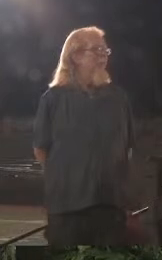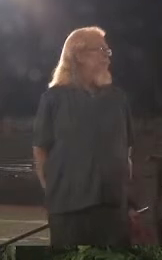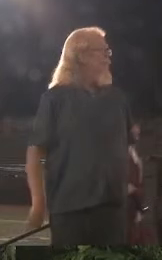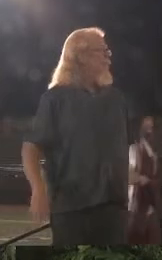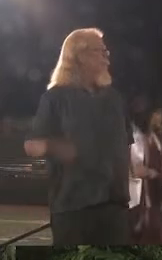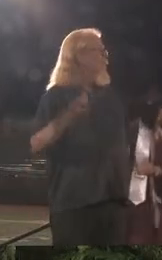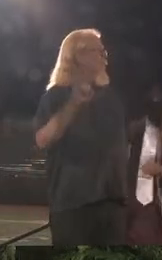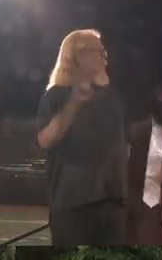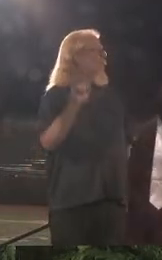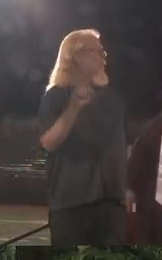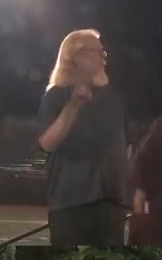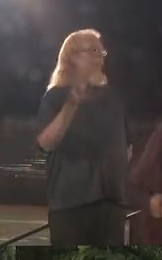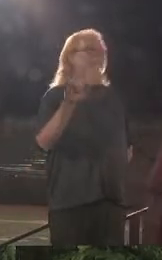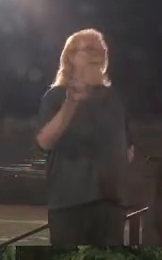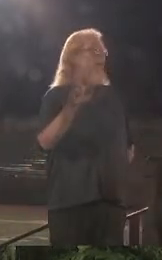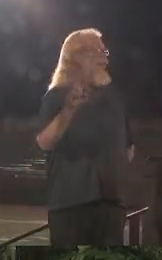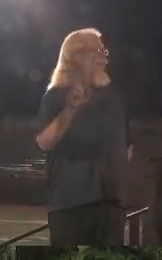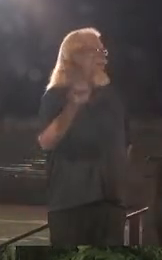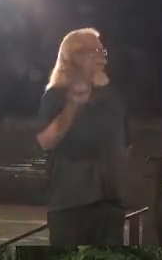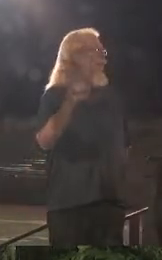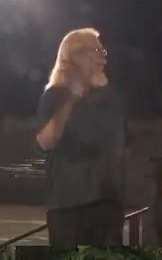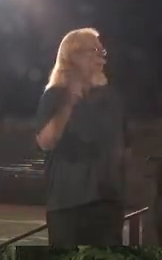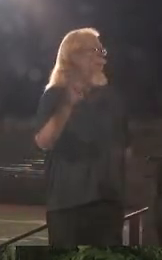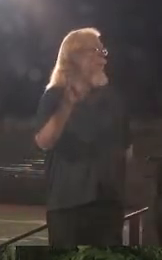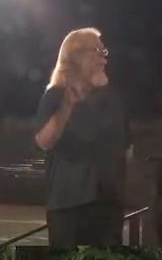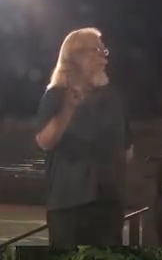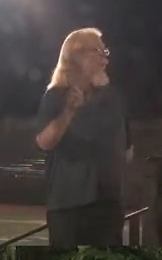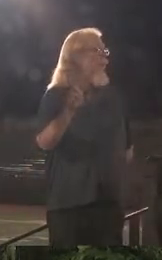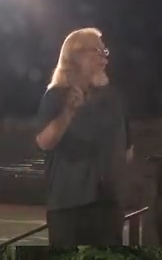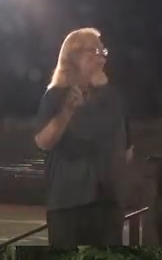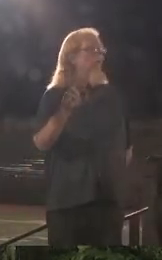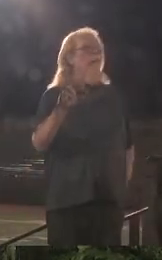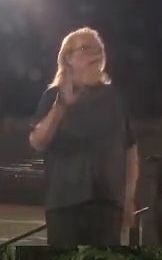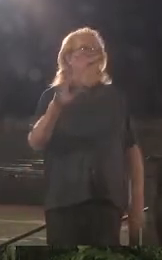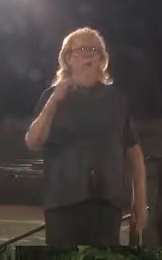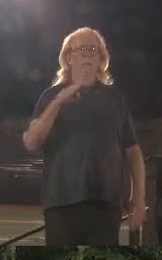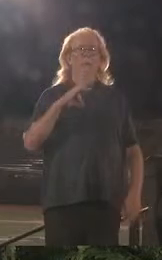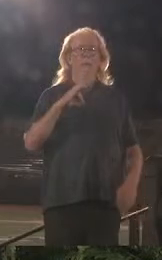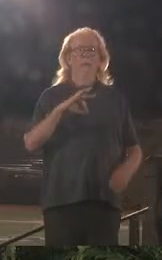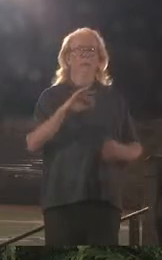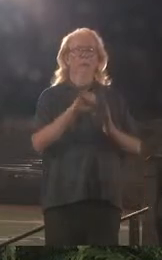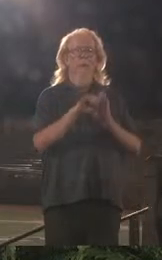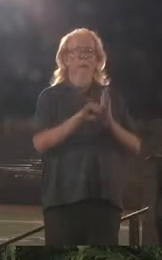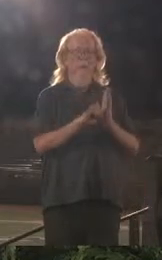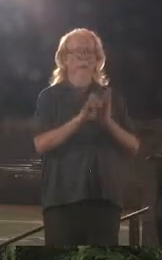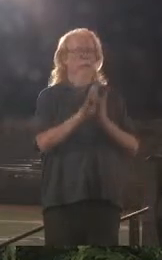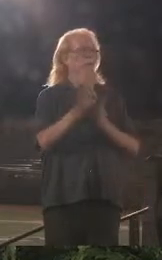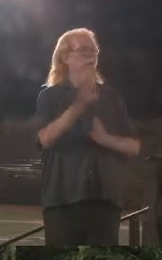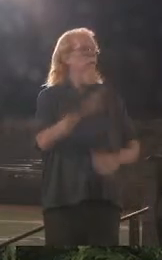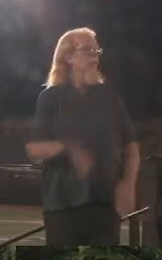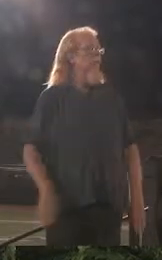Xavier Maximus Aguilar will be attending Fitchburg State University.